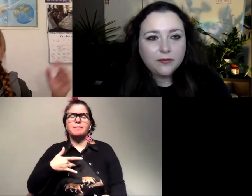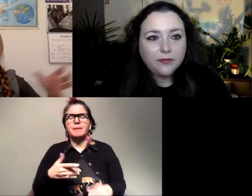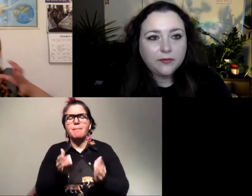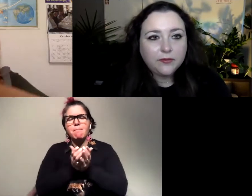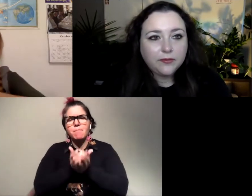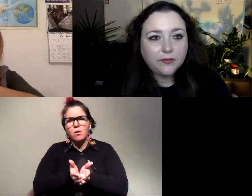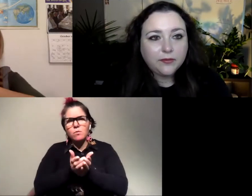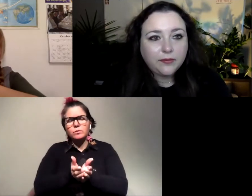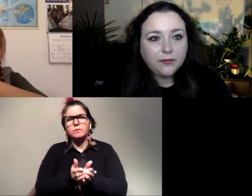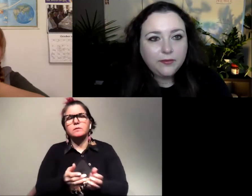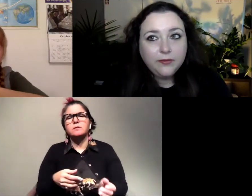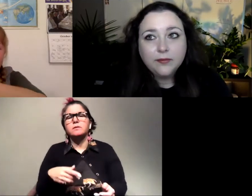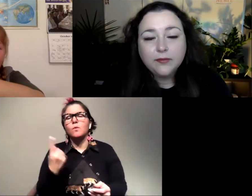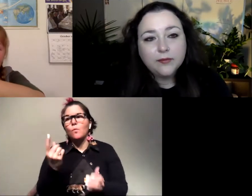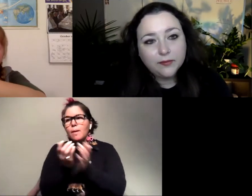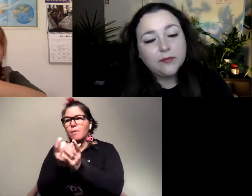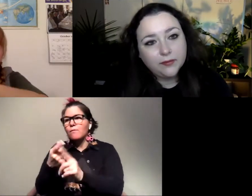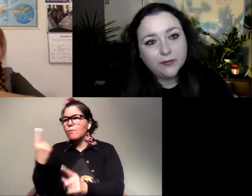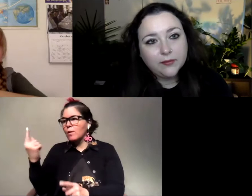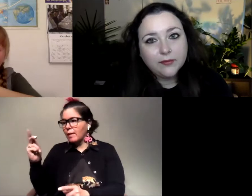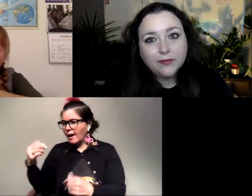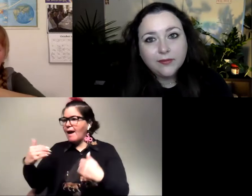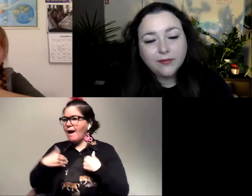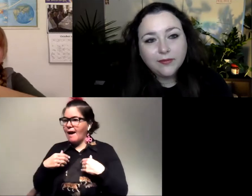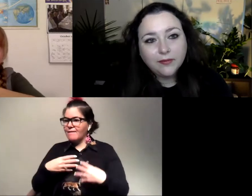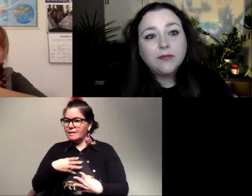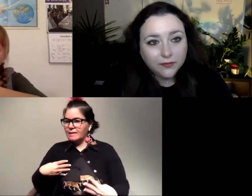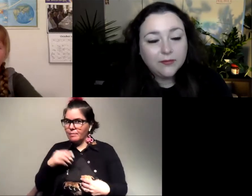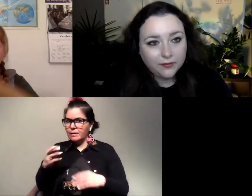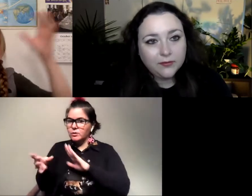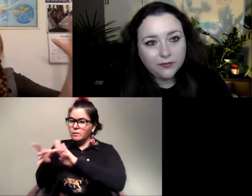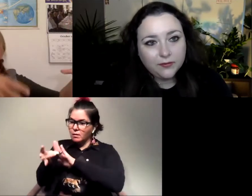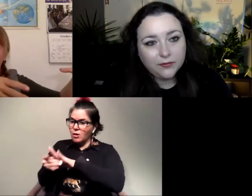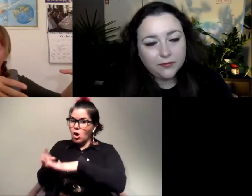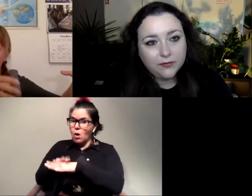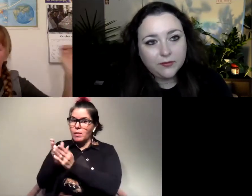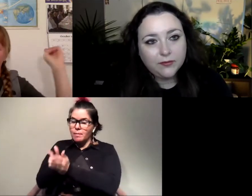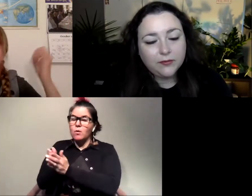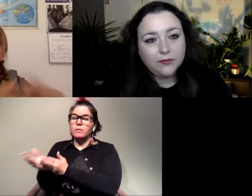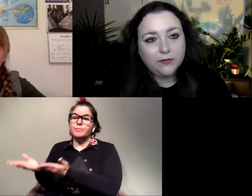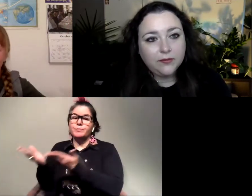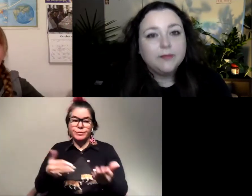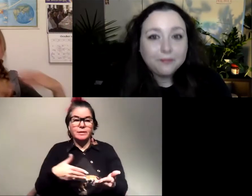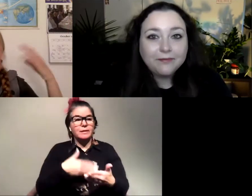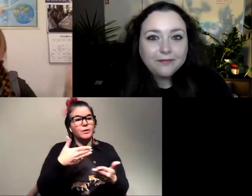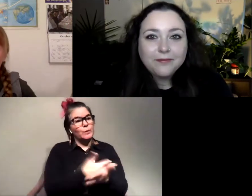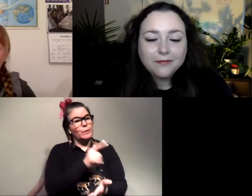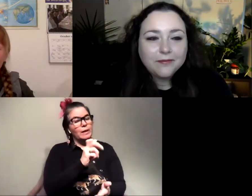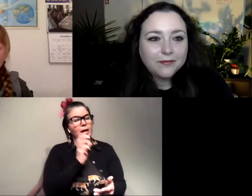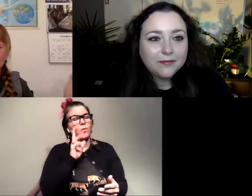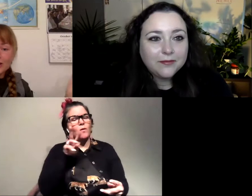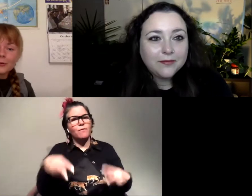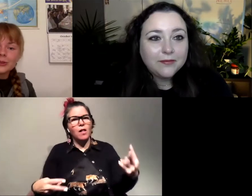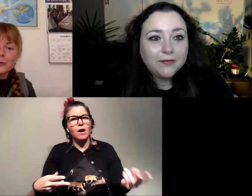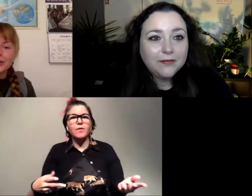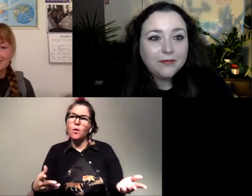and if you take a boat from one lake that has zebra mussels, then you can get zebra mussels on the boat, and then when you bring it to the next one, they come off and they're like, oh, here's